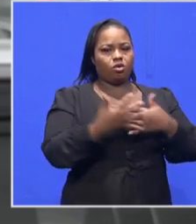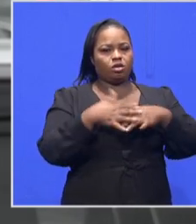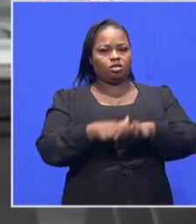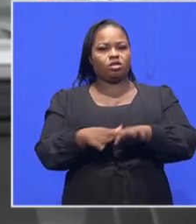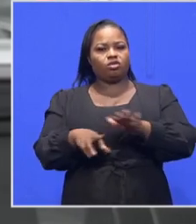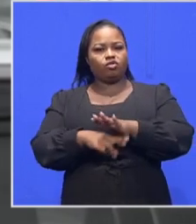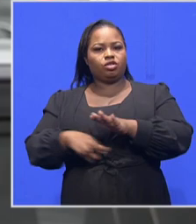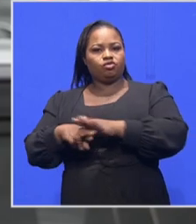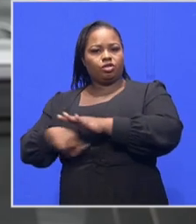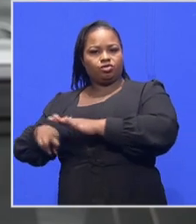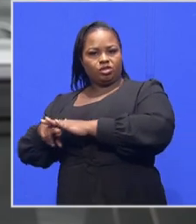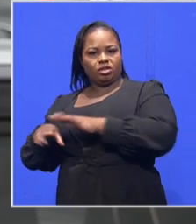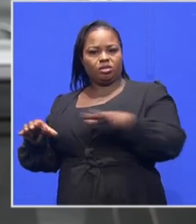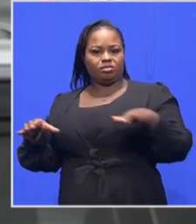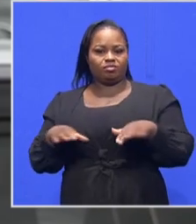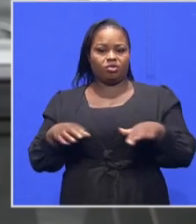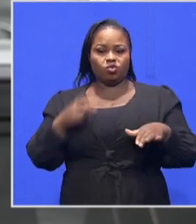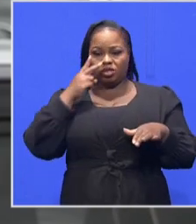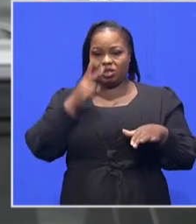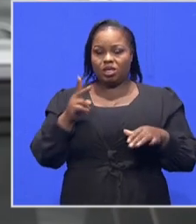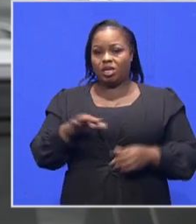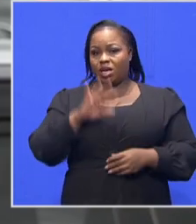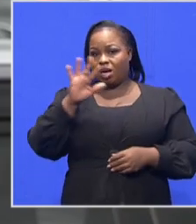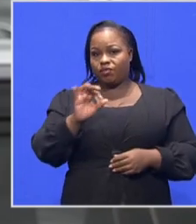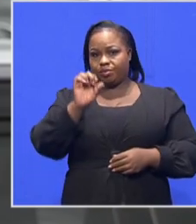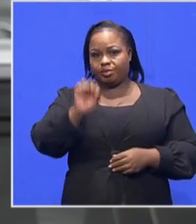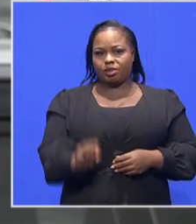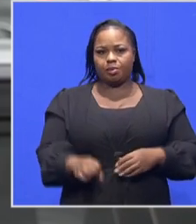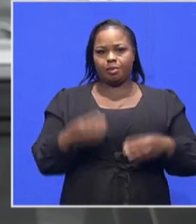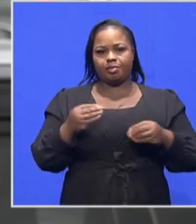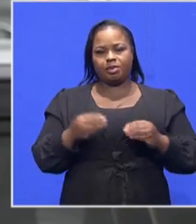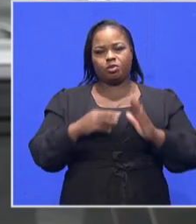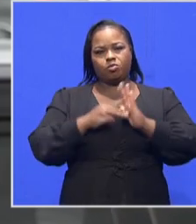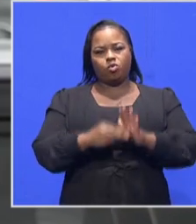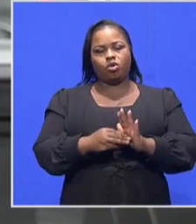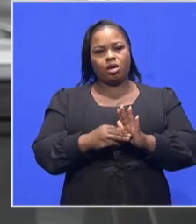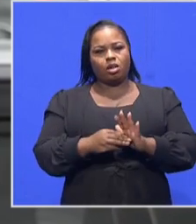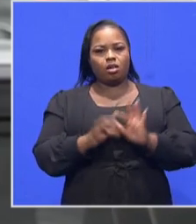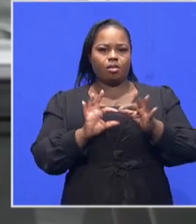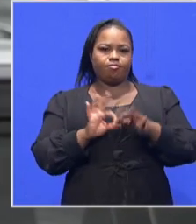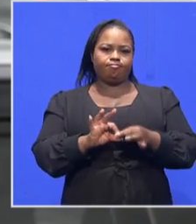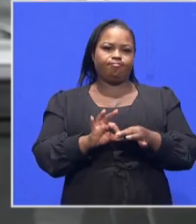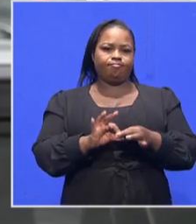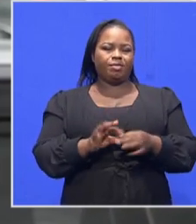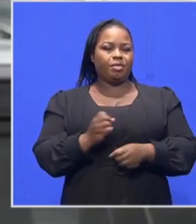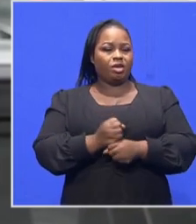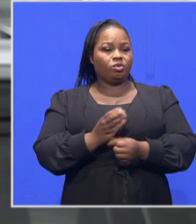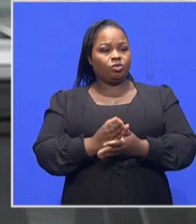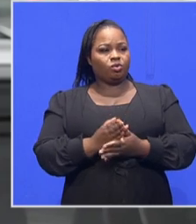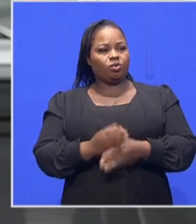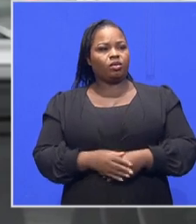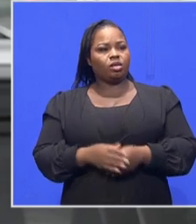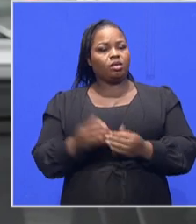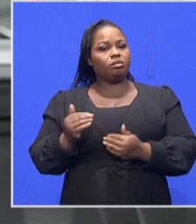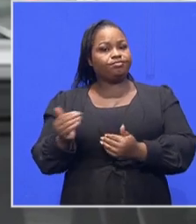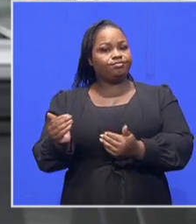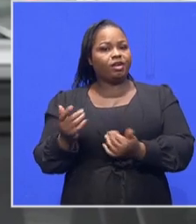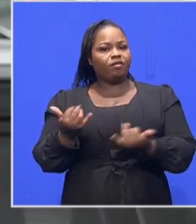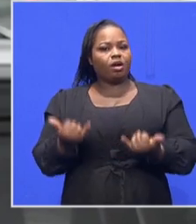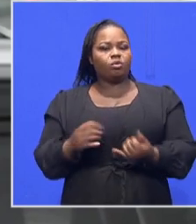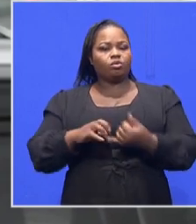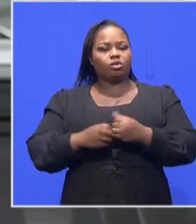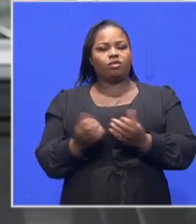see how we complement the SADC business model, but also complementing the mobility and the aggregation of green hydrogen